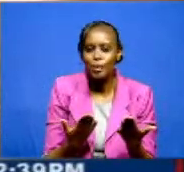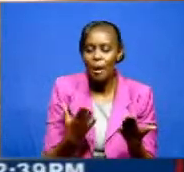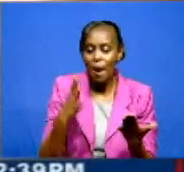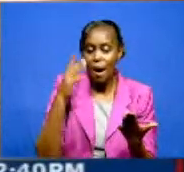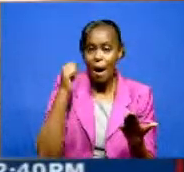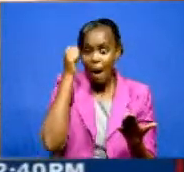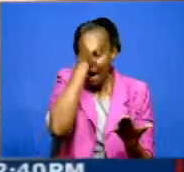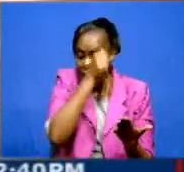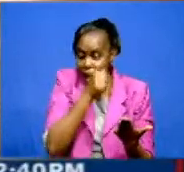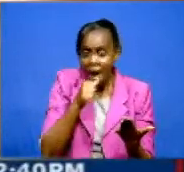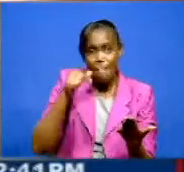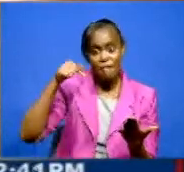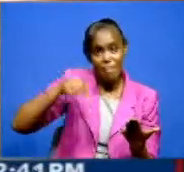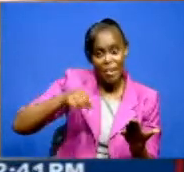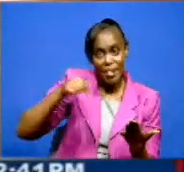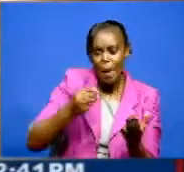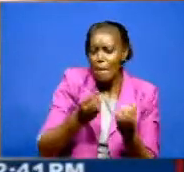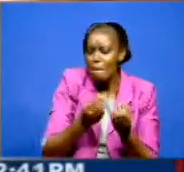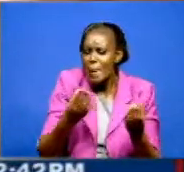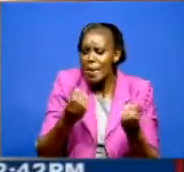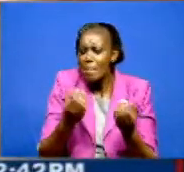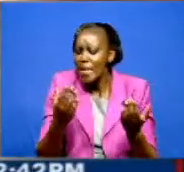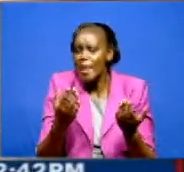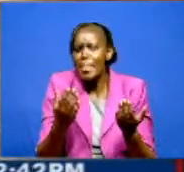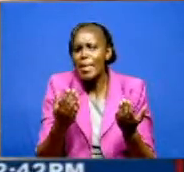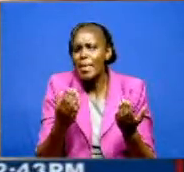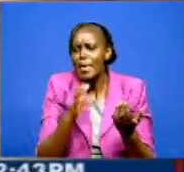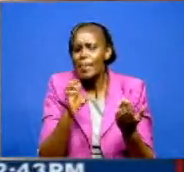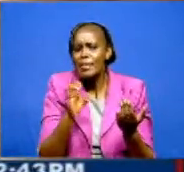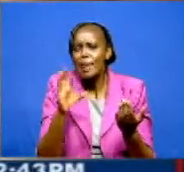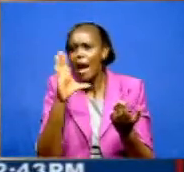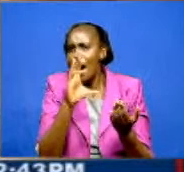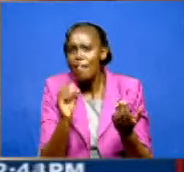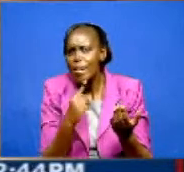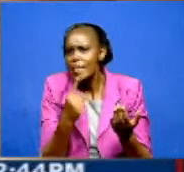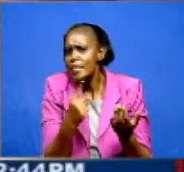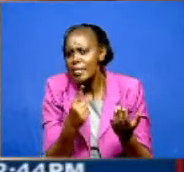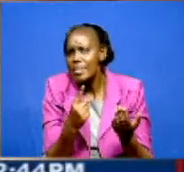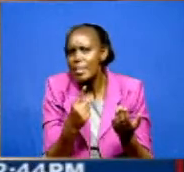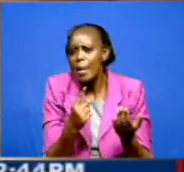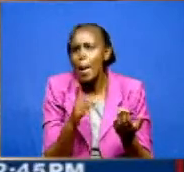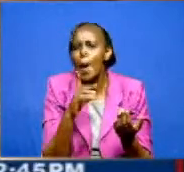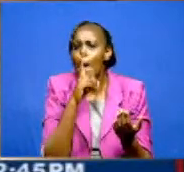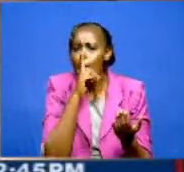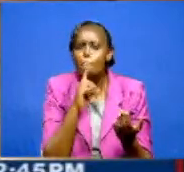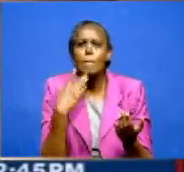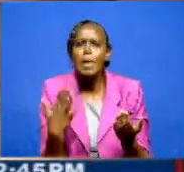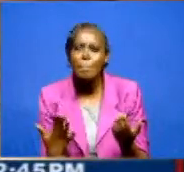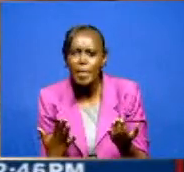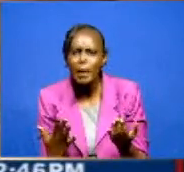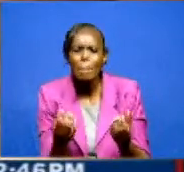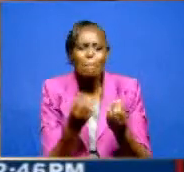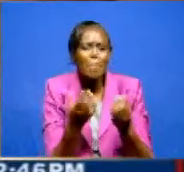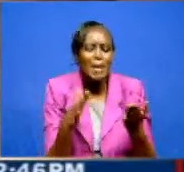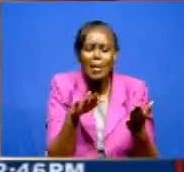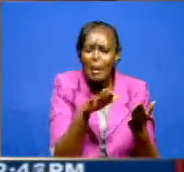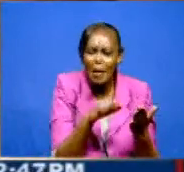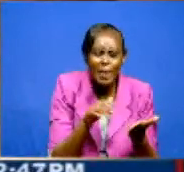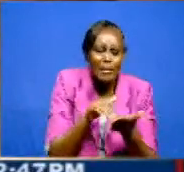Africa here, very many corners of East Africa here. We can send mung beans there to very many